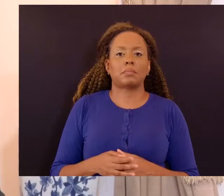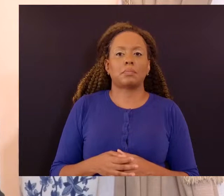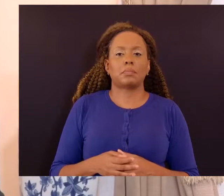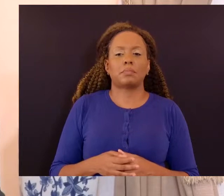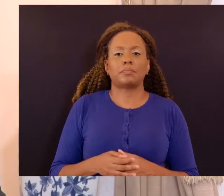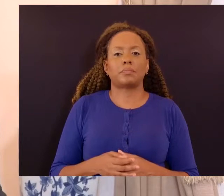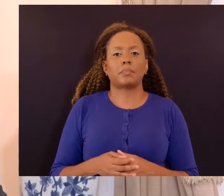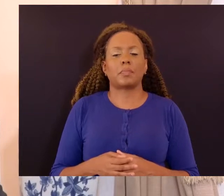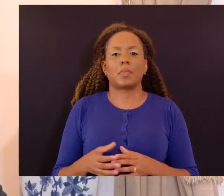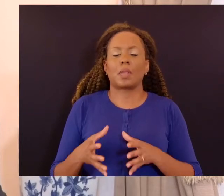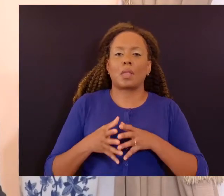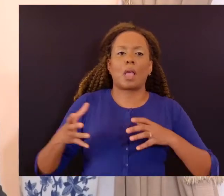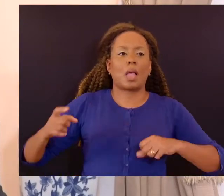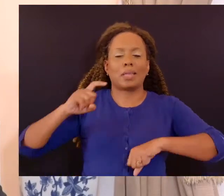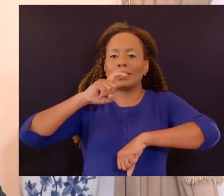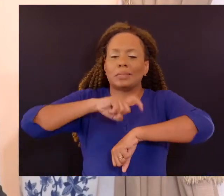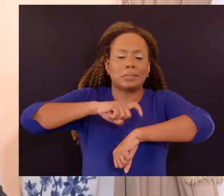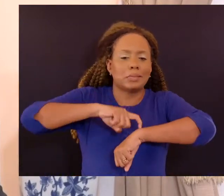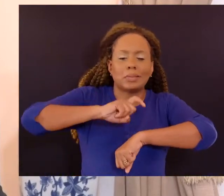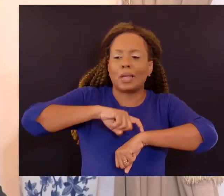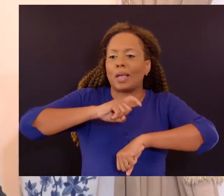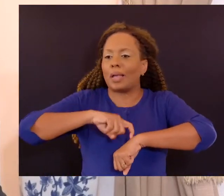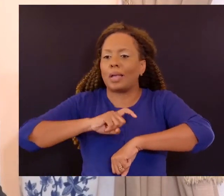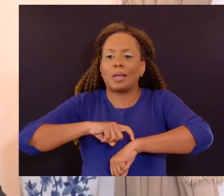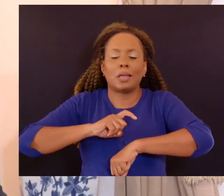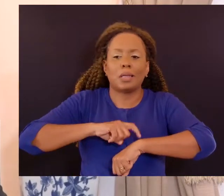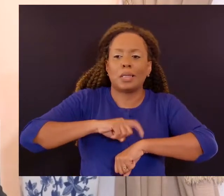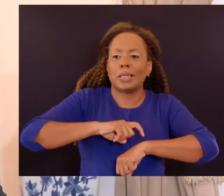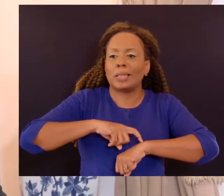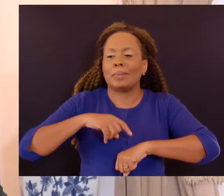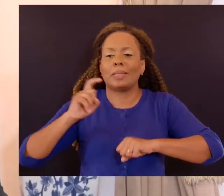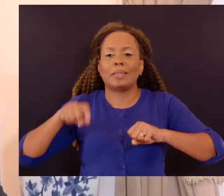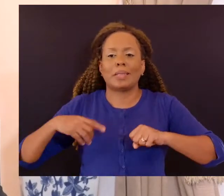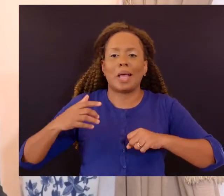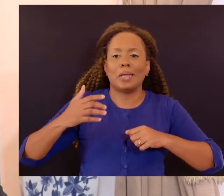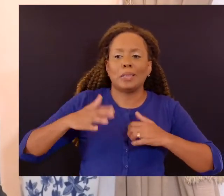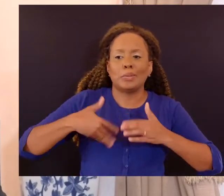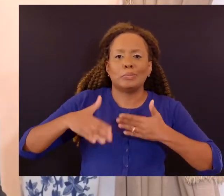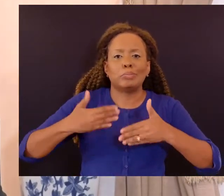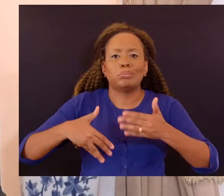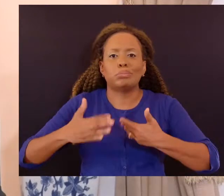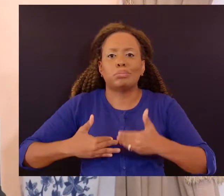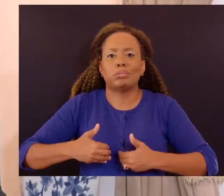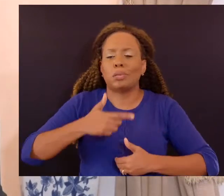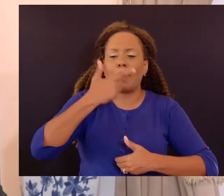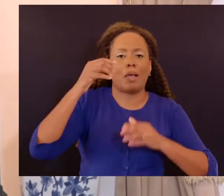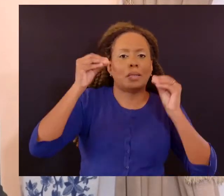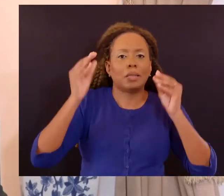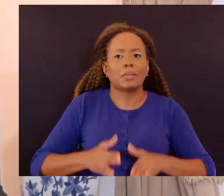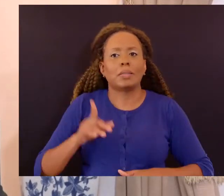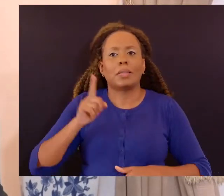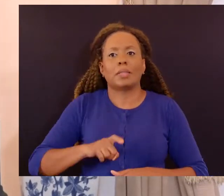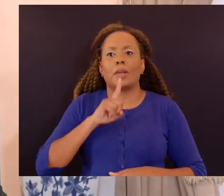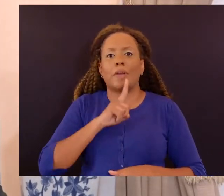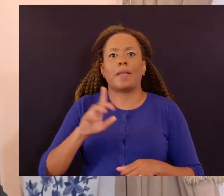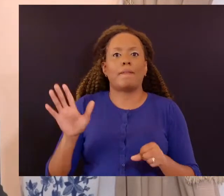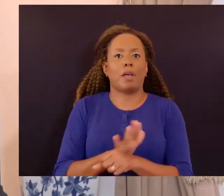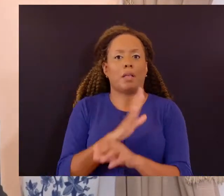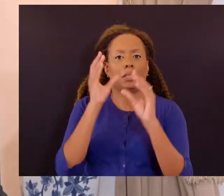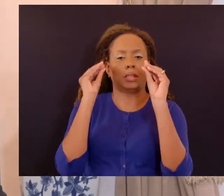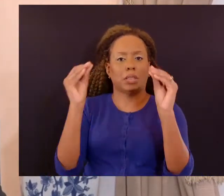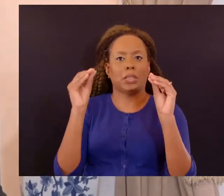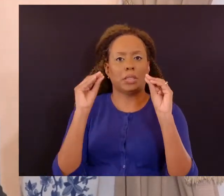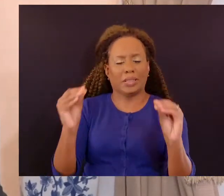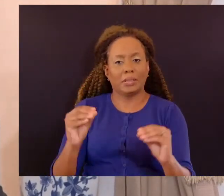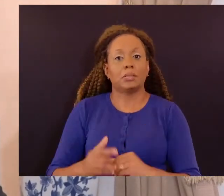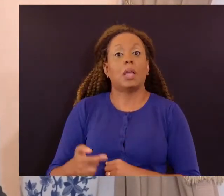instructional time and consequential limitations in the ability of our teachers to be able to cover the syllabus. Certainly when I visited some of